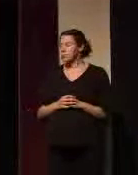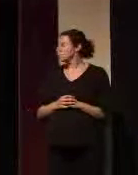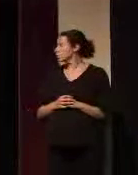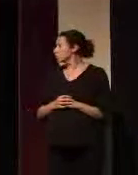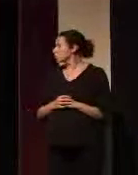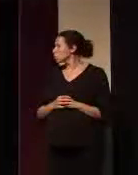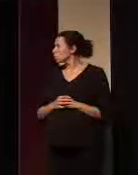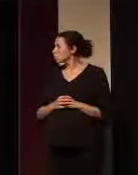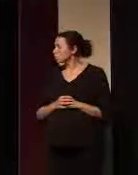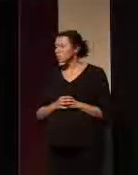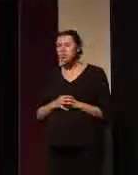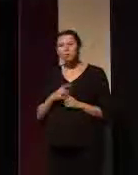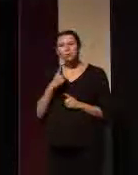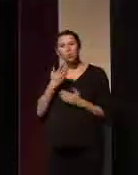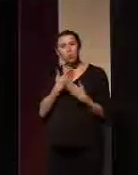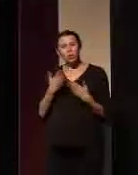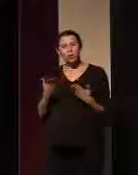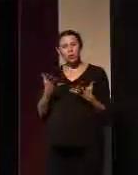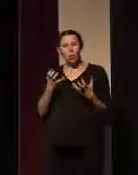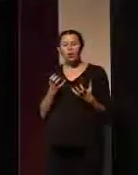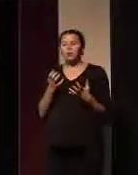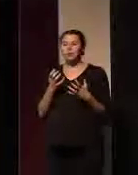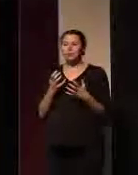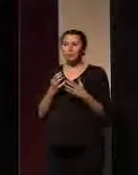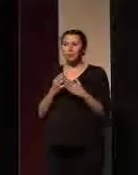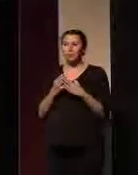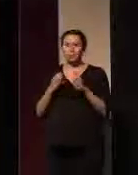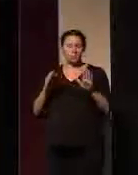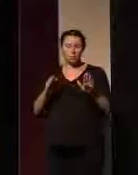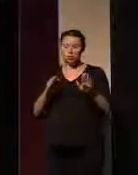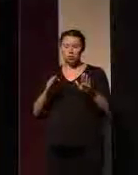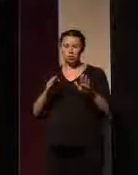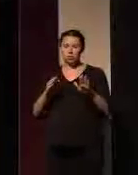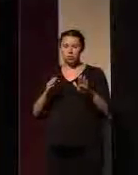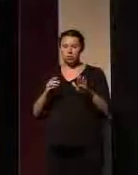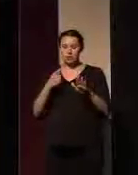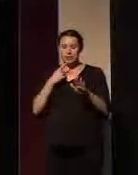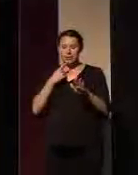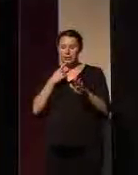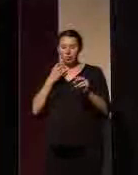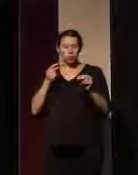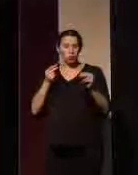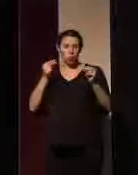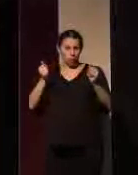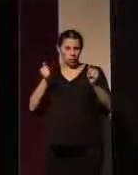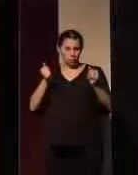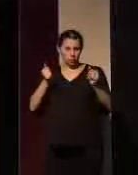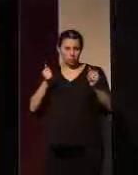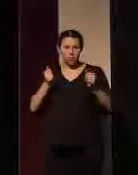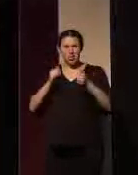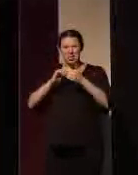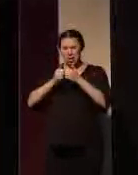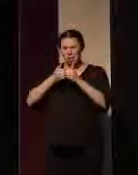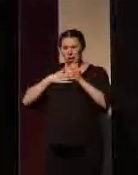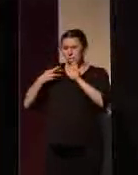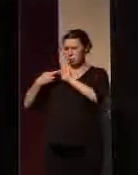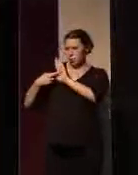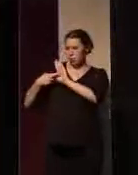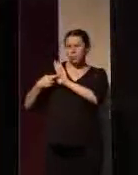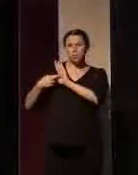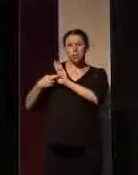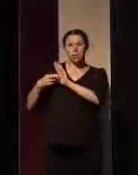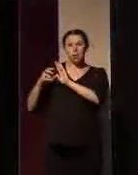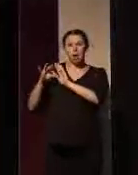you know, one thing I want to disabuse anybody of right off the top is that somehow my representation of the Brown